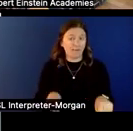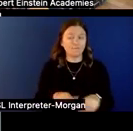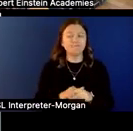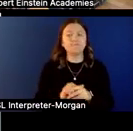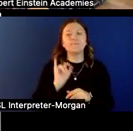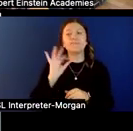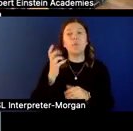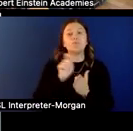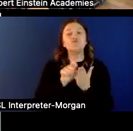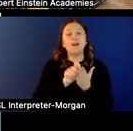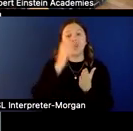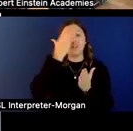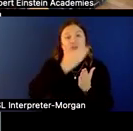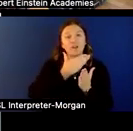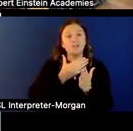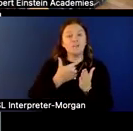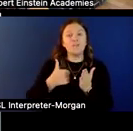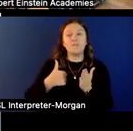here, mein Name ist.